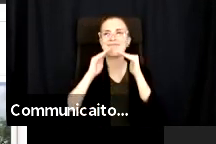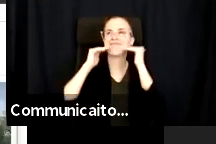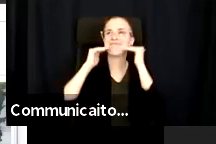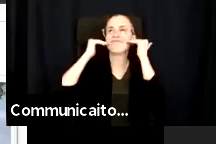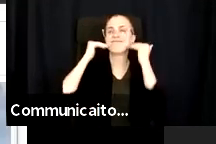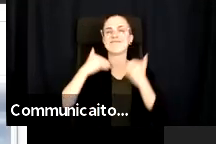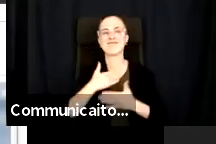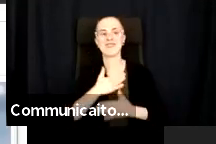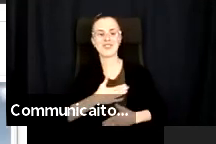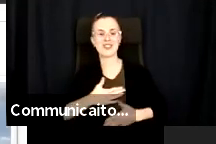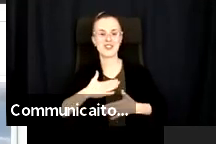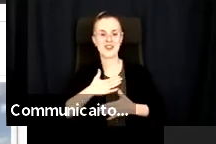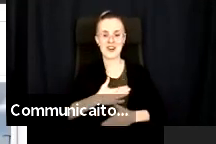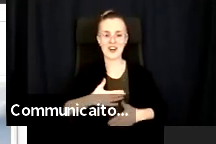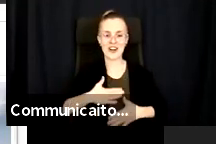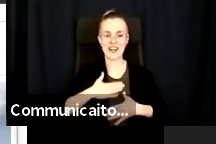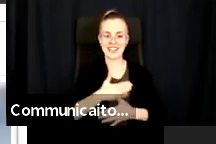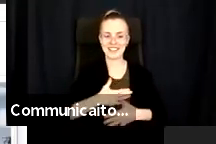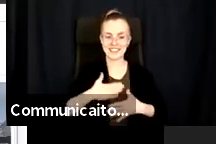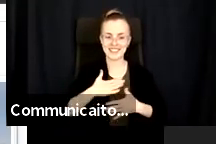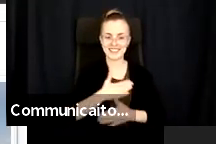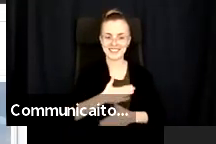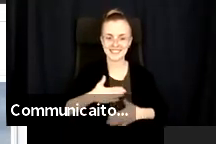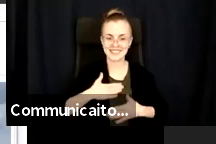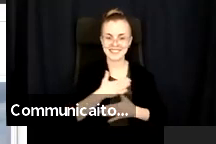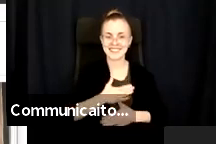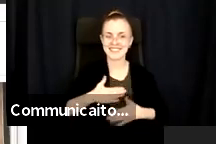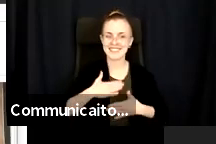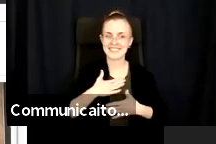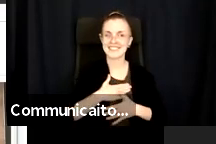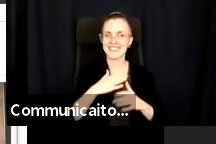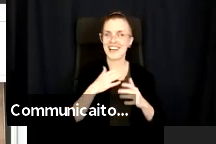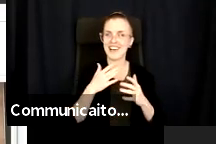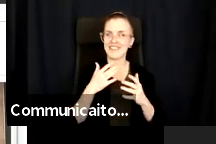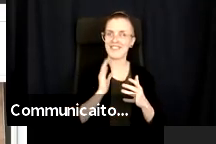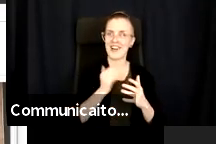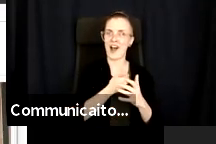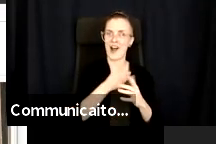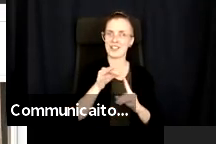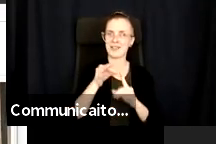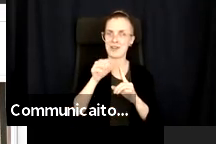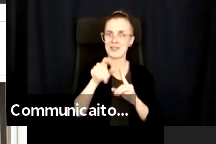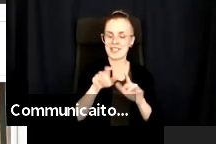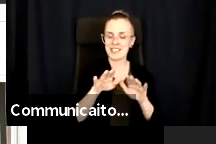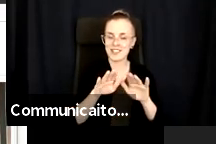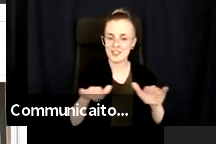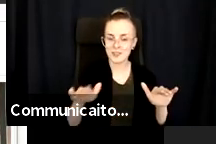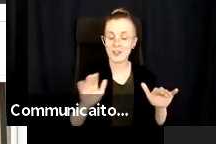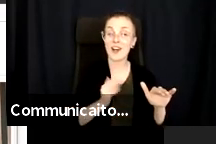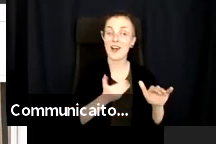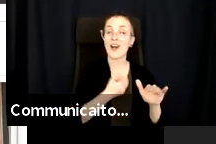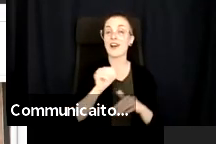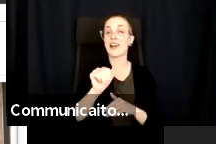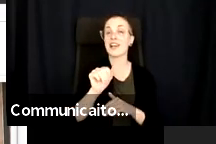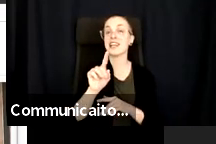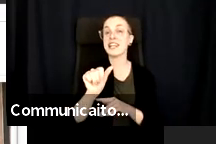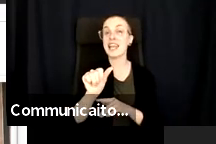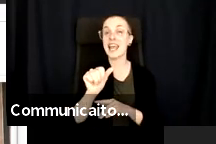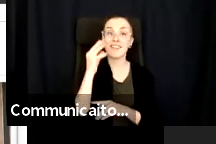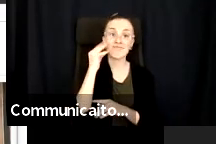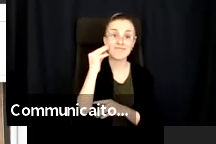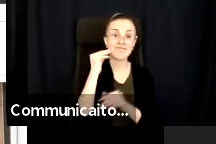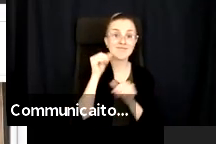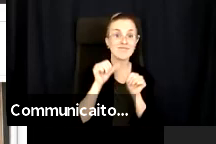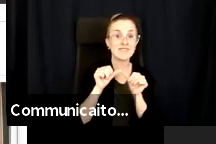the faces of our special kids. Our ADA journey continues as we focus